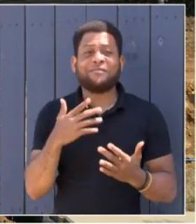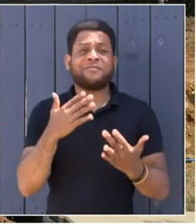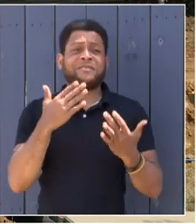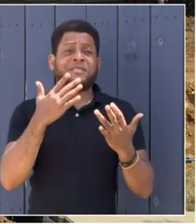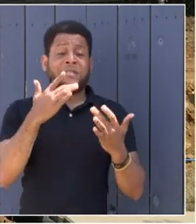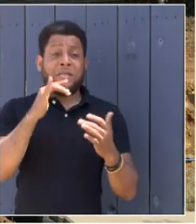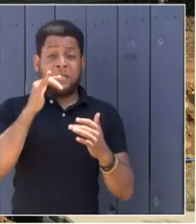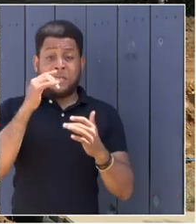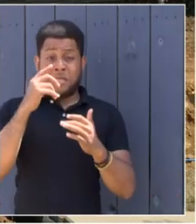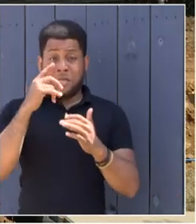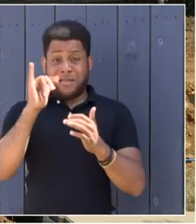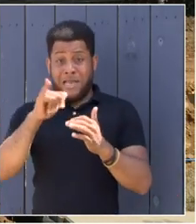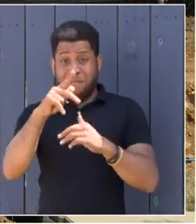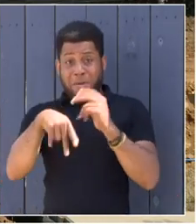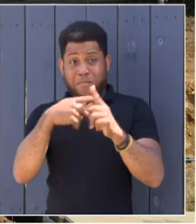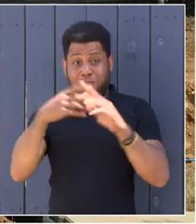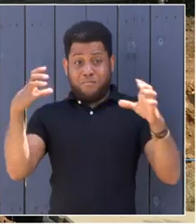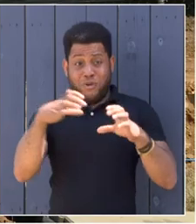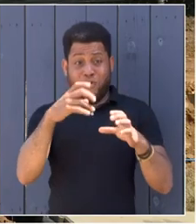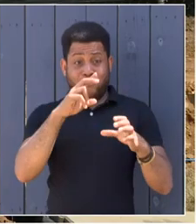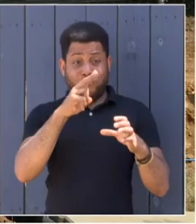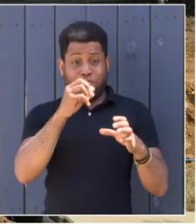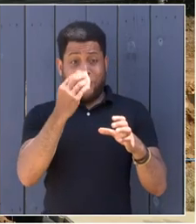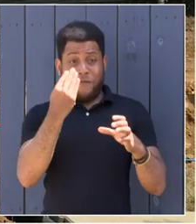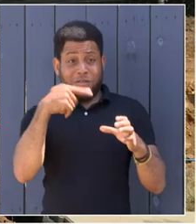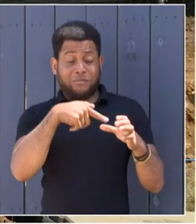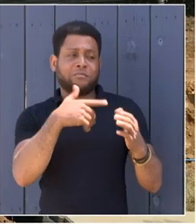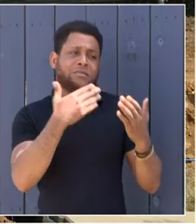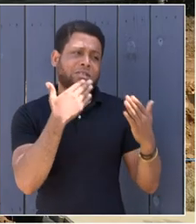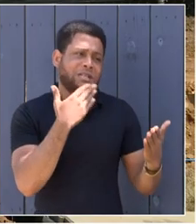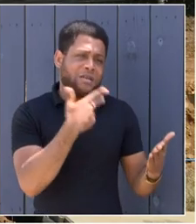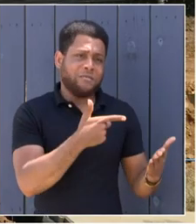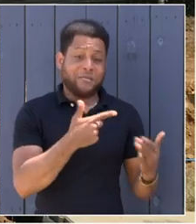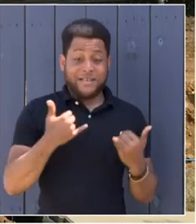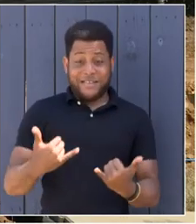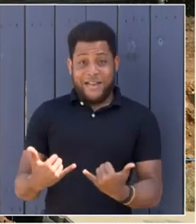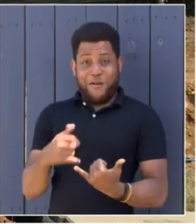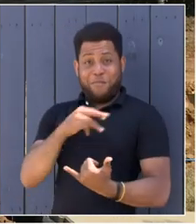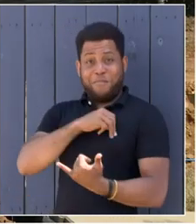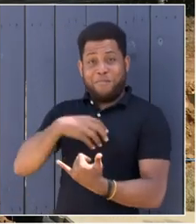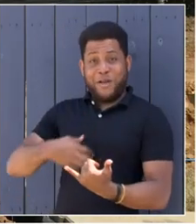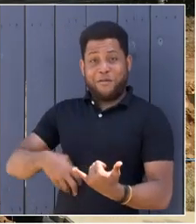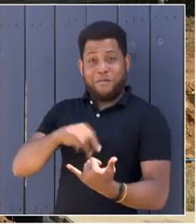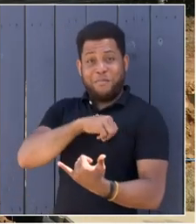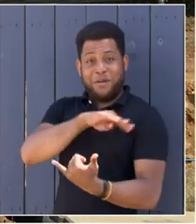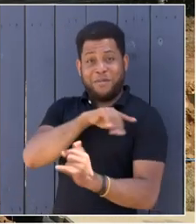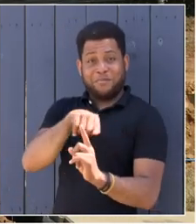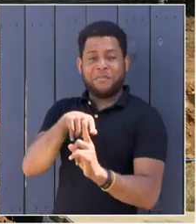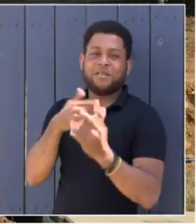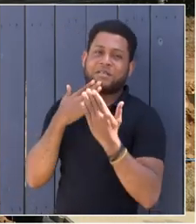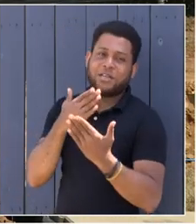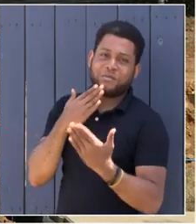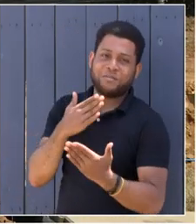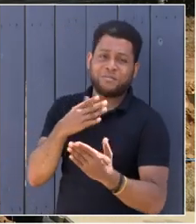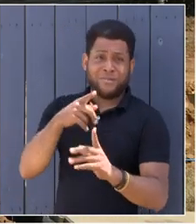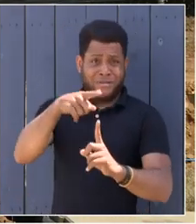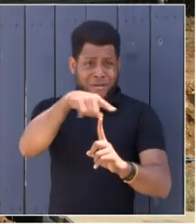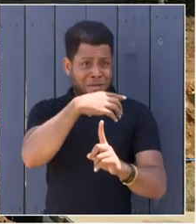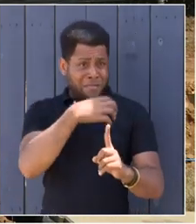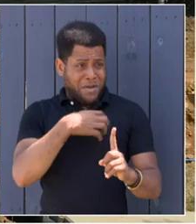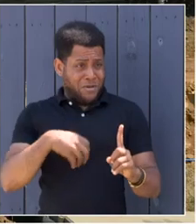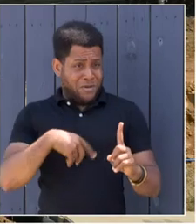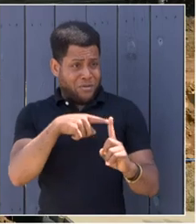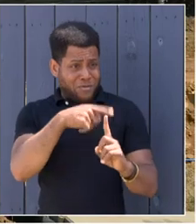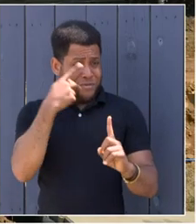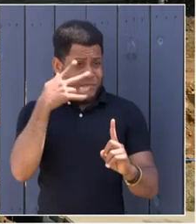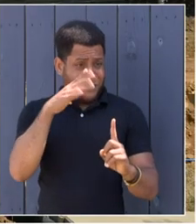Mayor Bowser. Mayor Bowser, on past visits, you recognized all the previous mayors, as you did today, who supported Skyland. You also said you'd be the